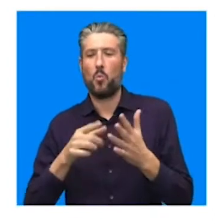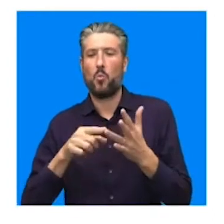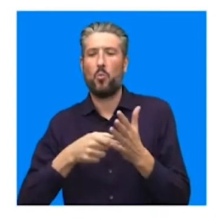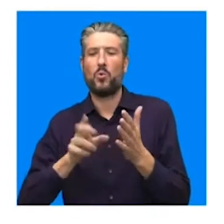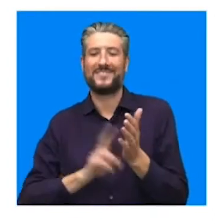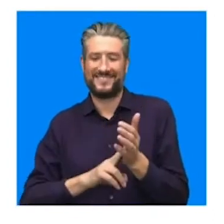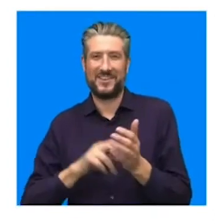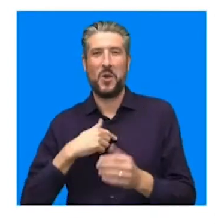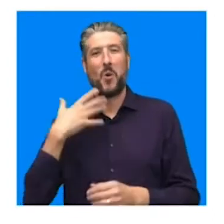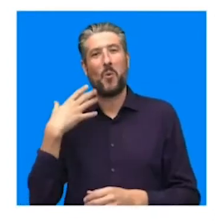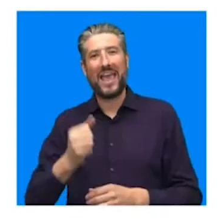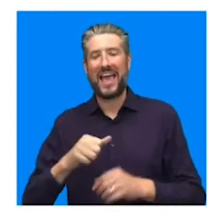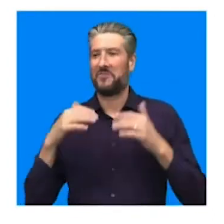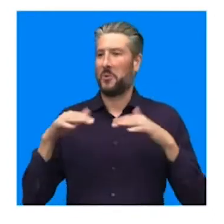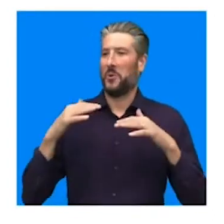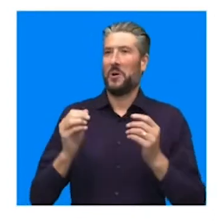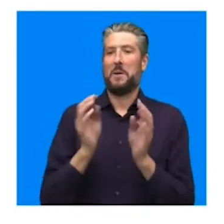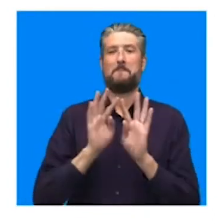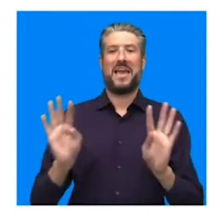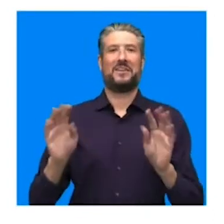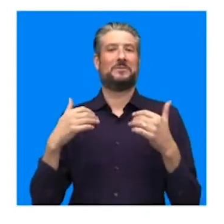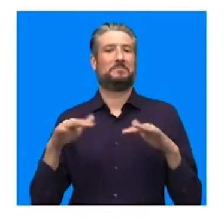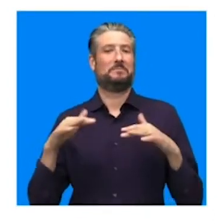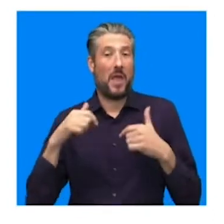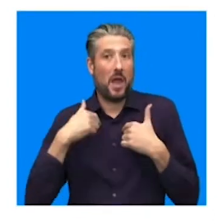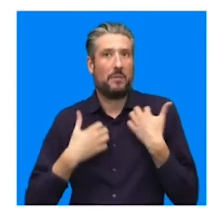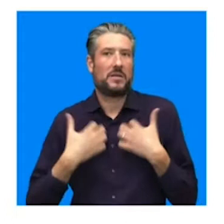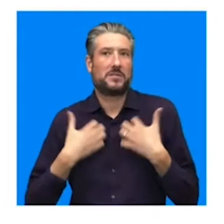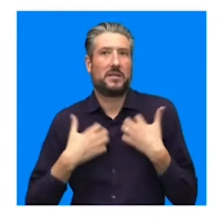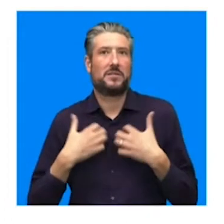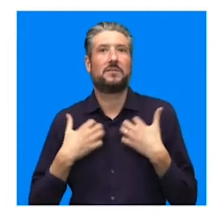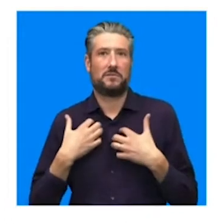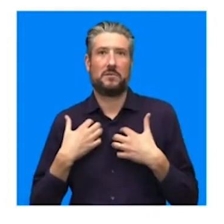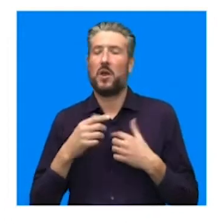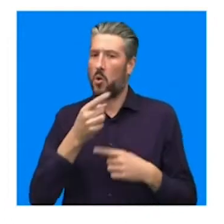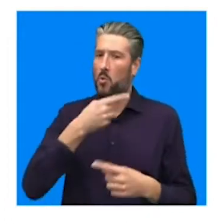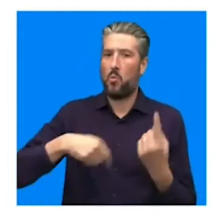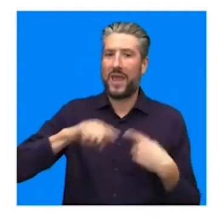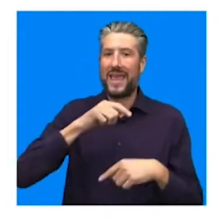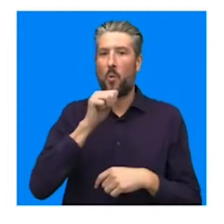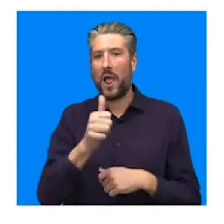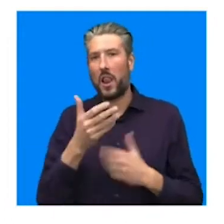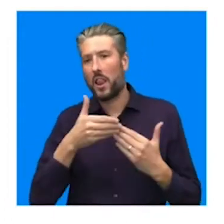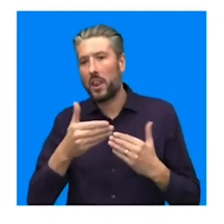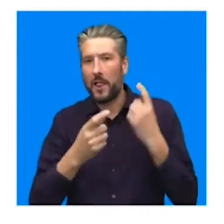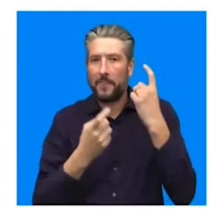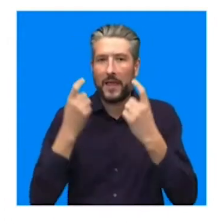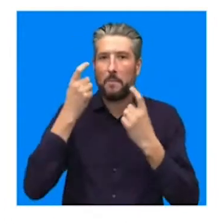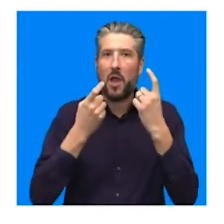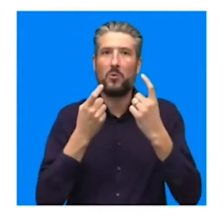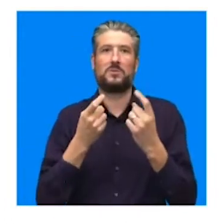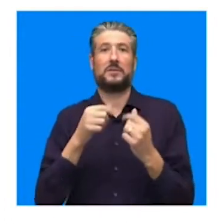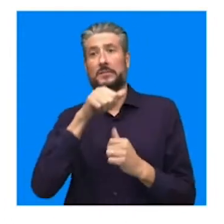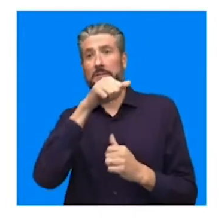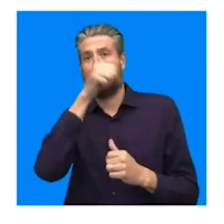illustrious panel here, and I'm really excited about this because we're going to be thinking about how to make accessible smart cities. But